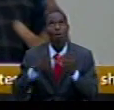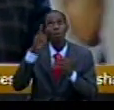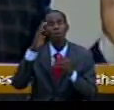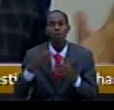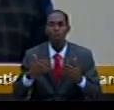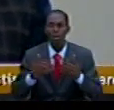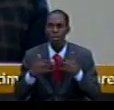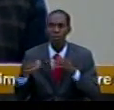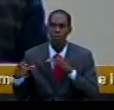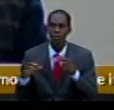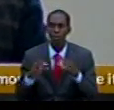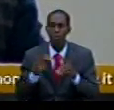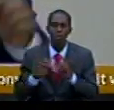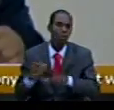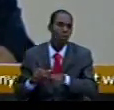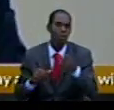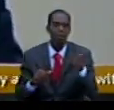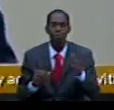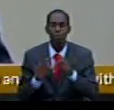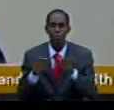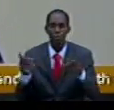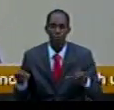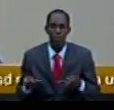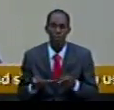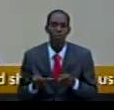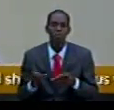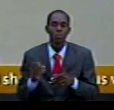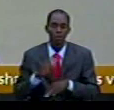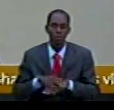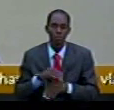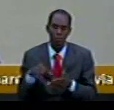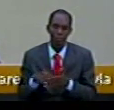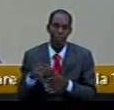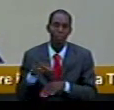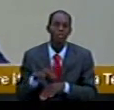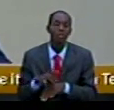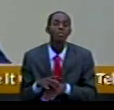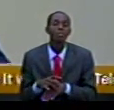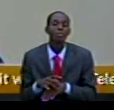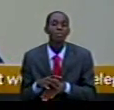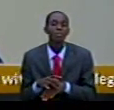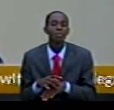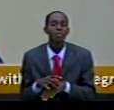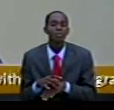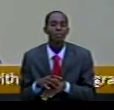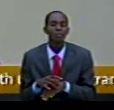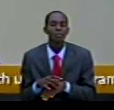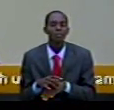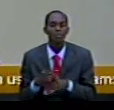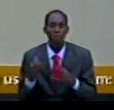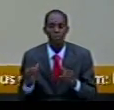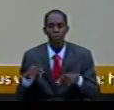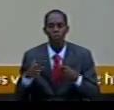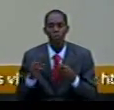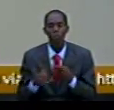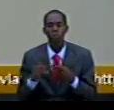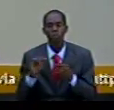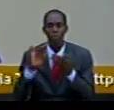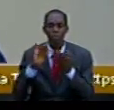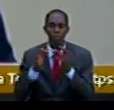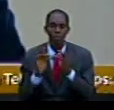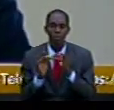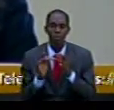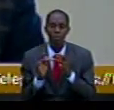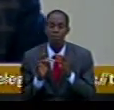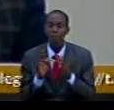online, in other places, on this planet. Over to you, social media. Come on. Indeed,